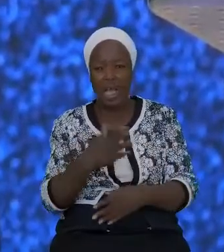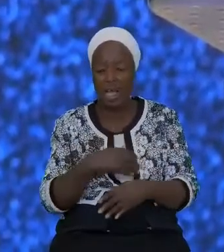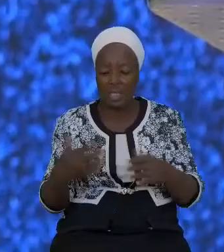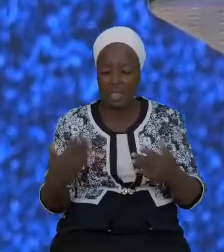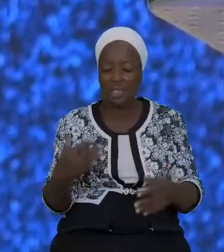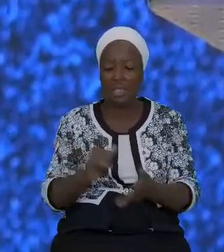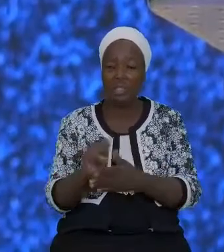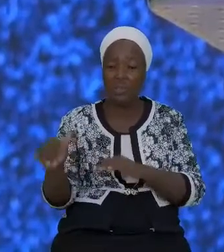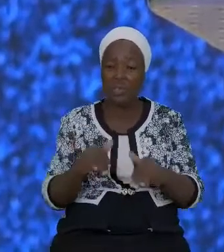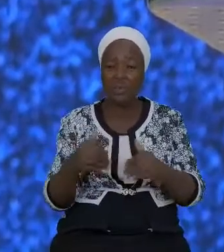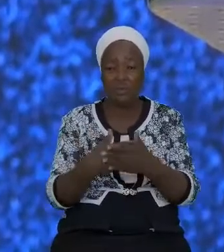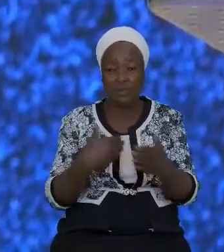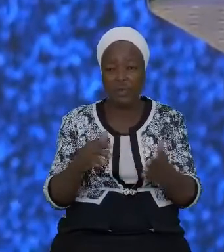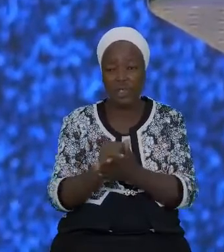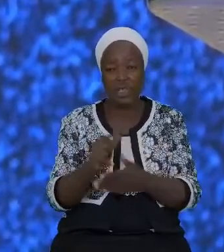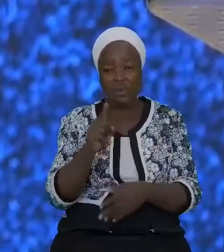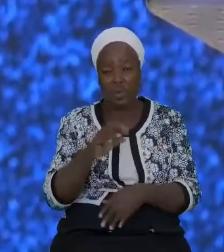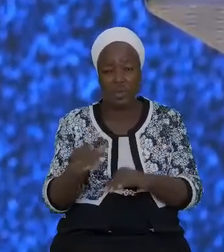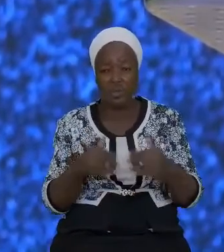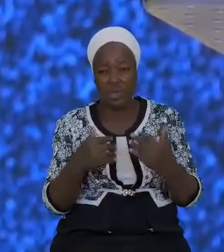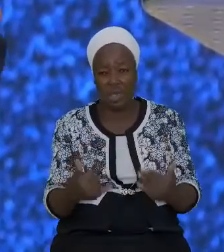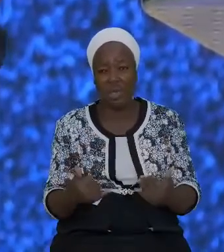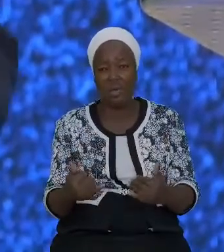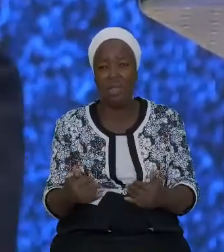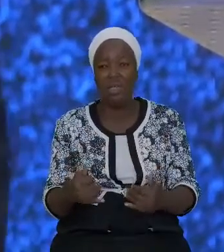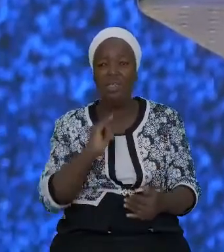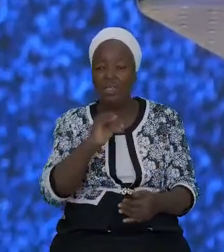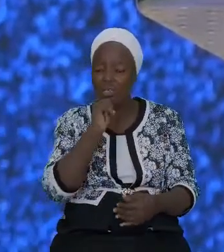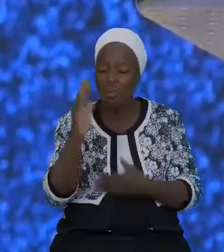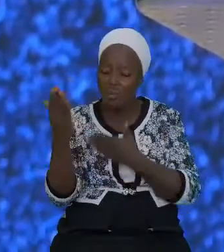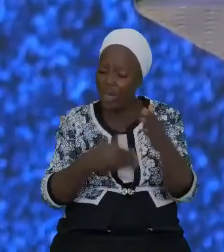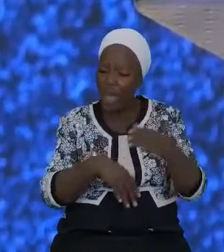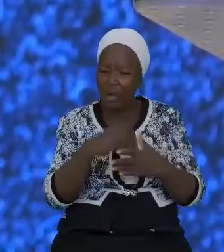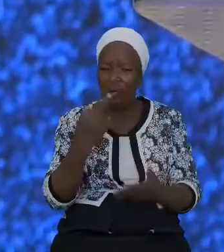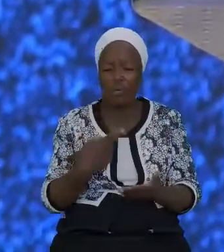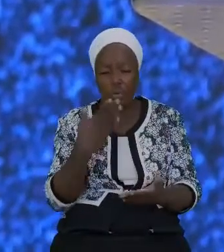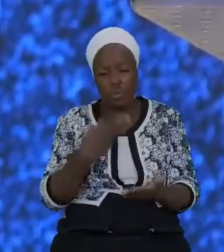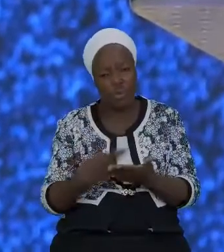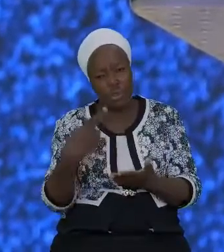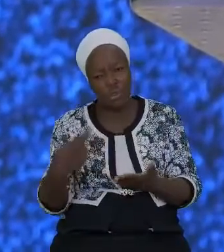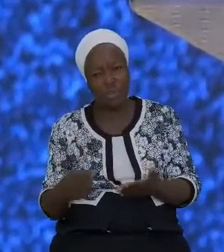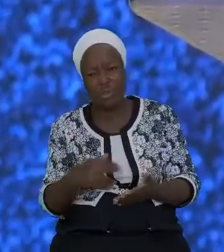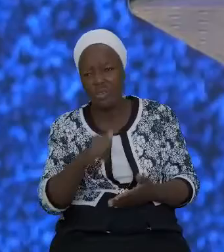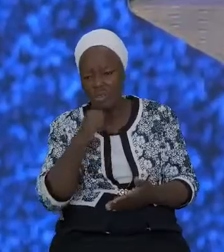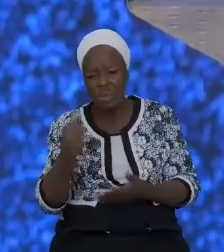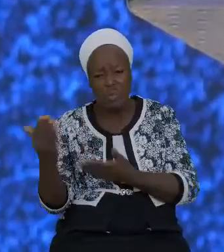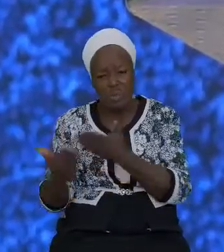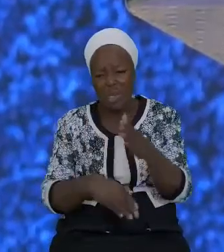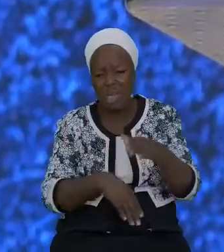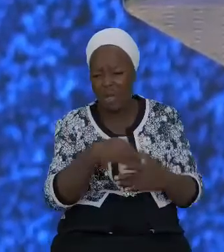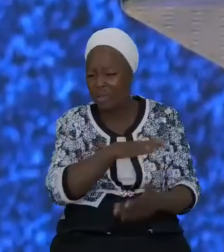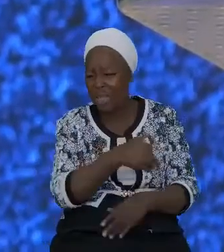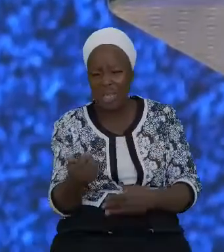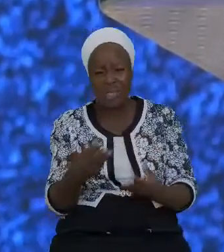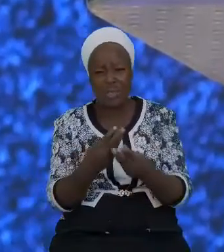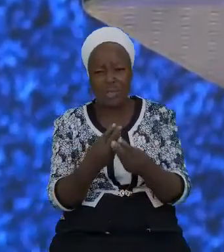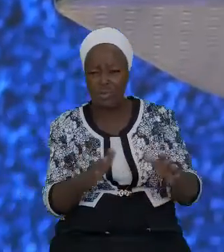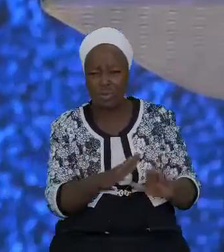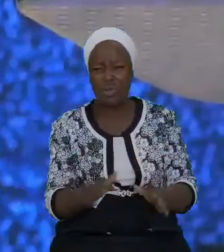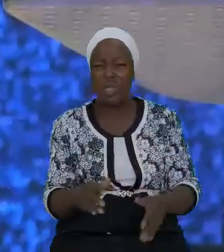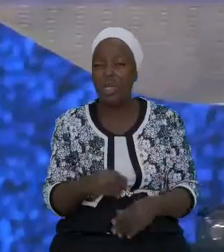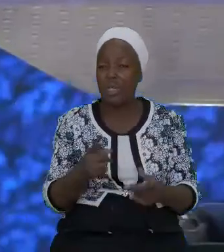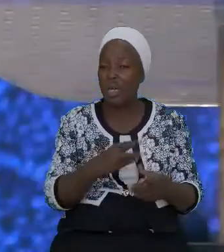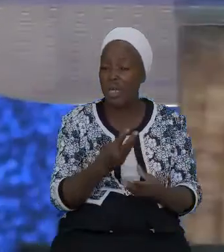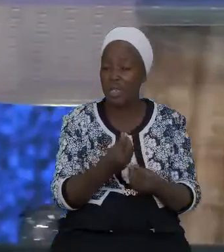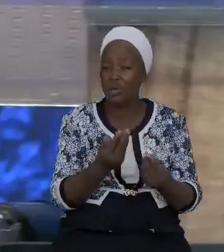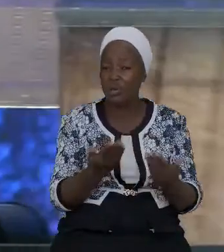that you did before that you are doing is not bringing out results. It's not generating any solution. Don't do